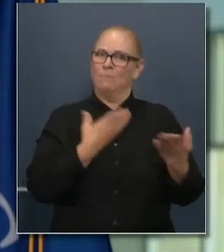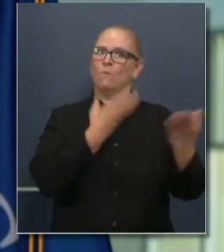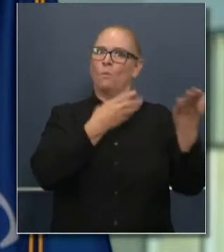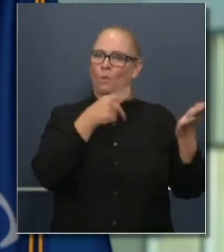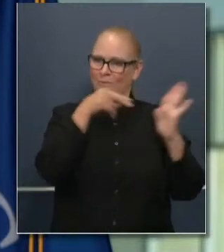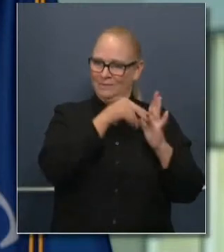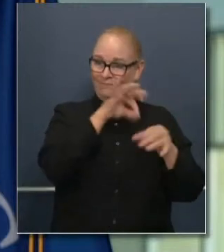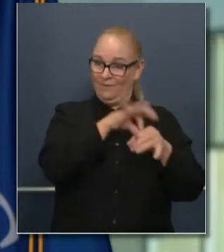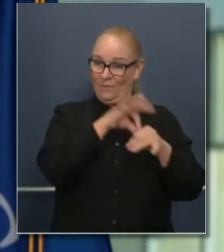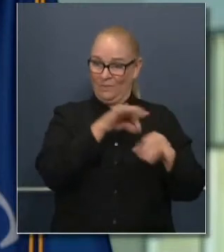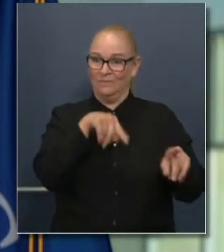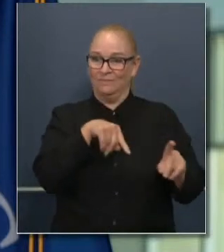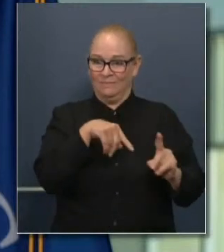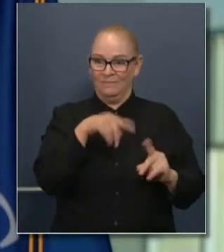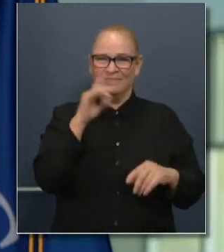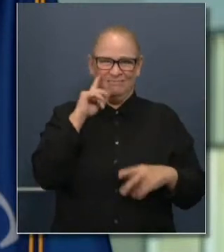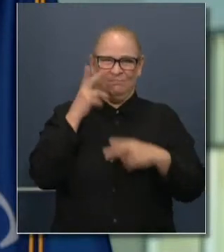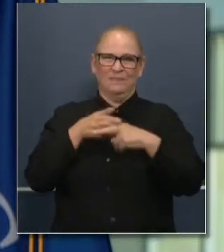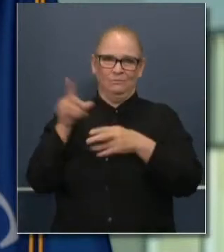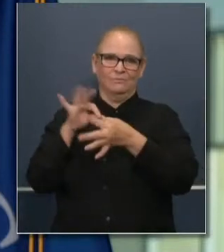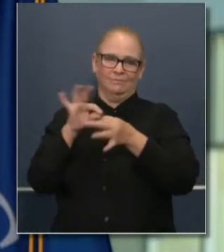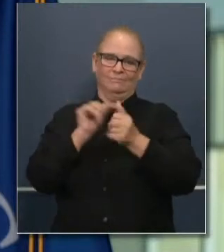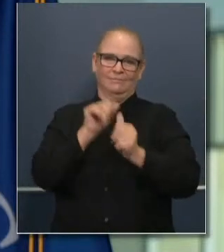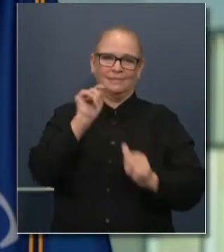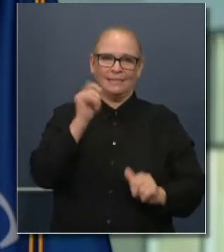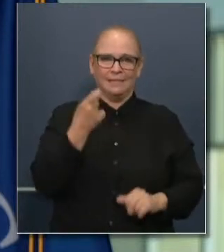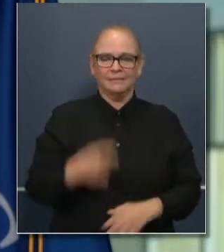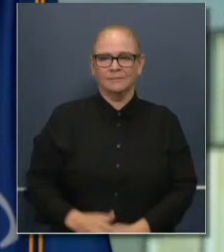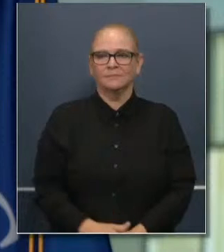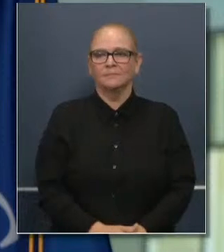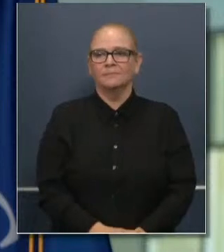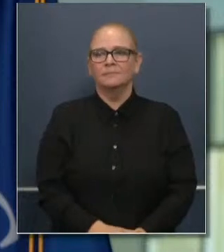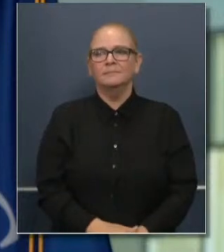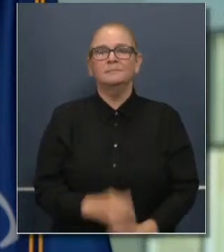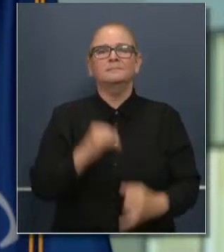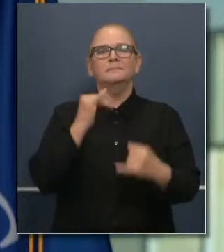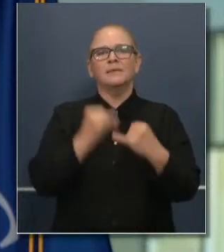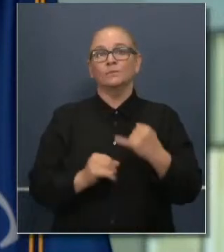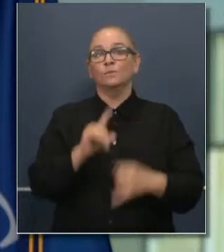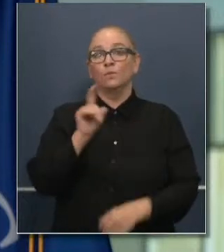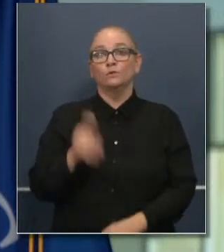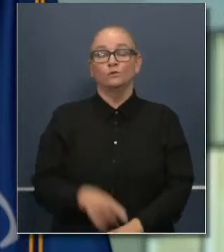that you just referenced. Final question, Alex Michelson, Fox 11.